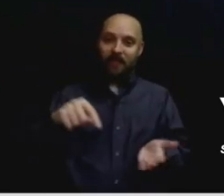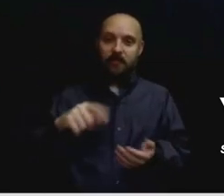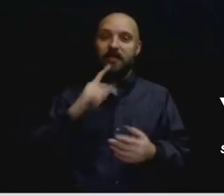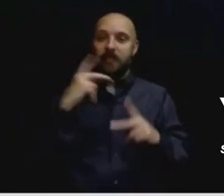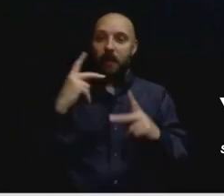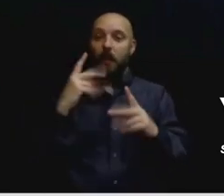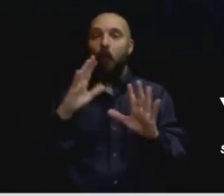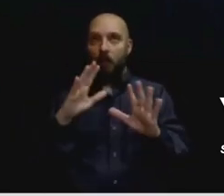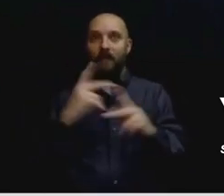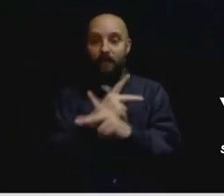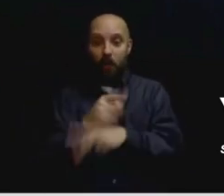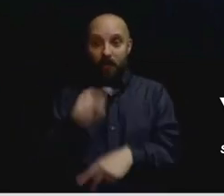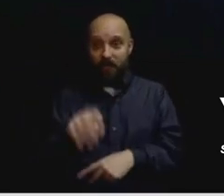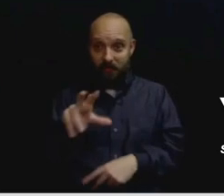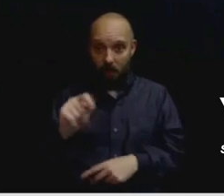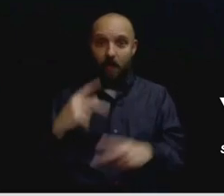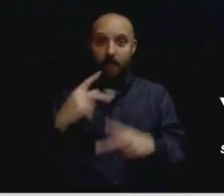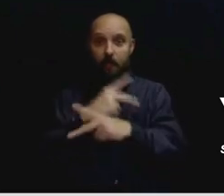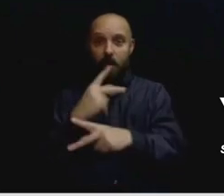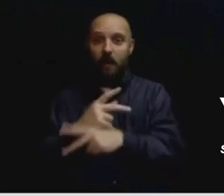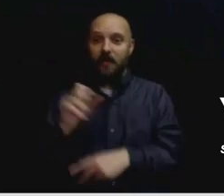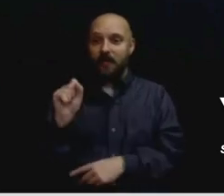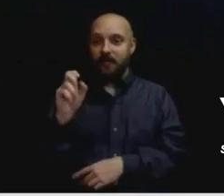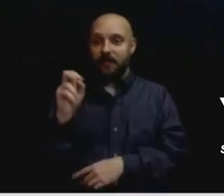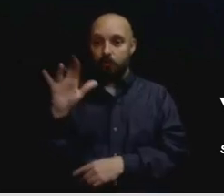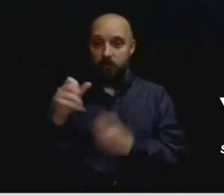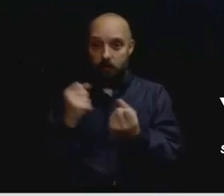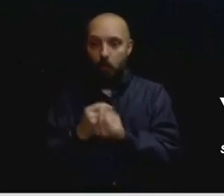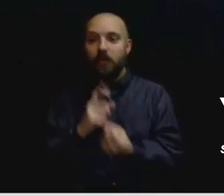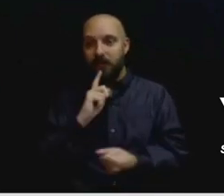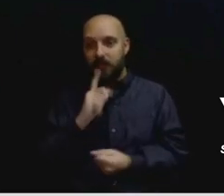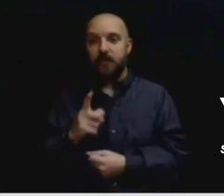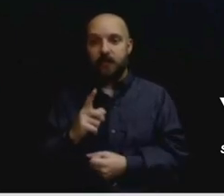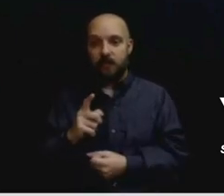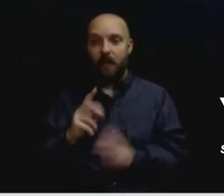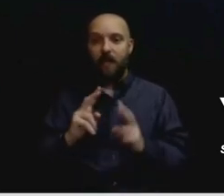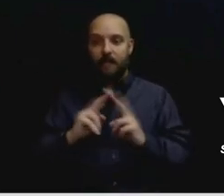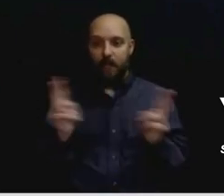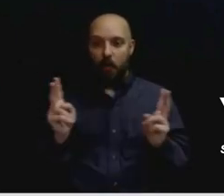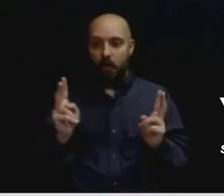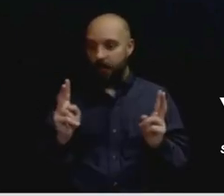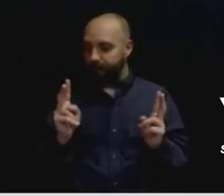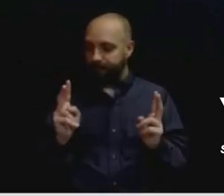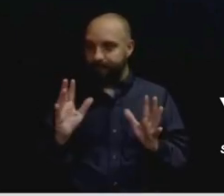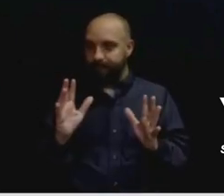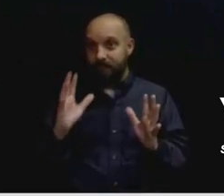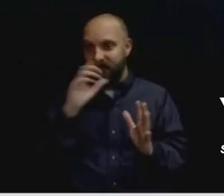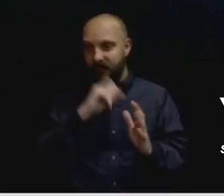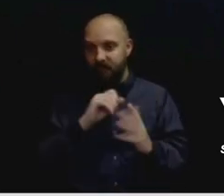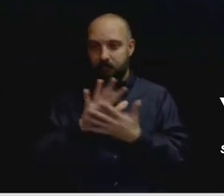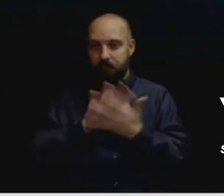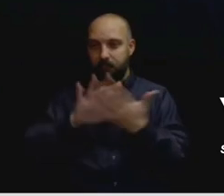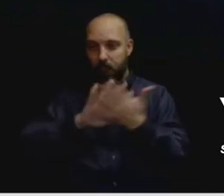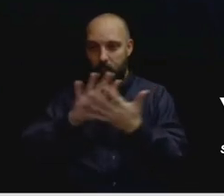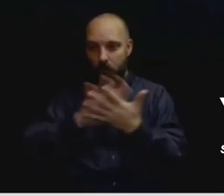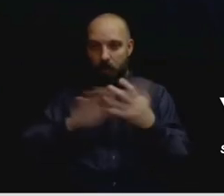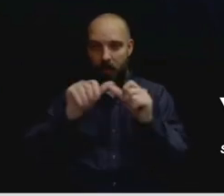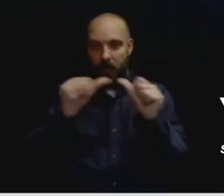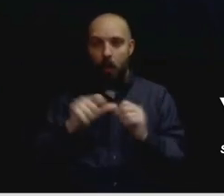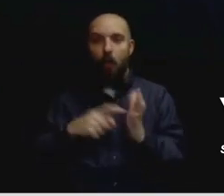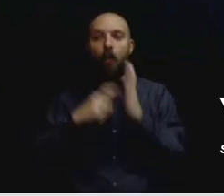out. Figuring out sensory supports is a very, I guess, murky area. It requires a lot